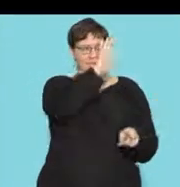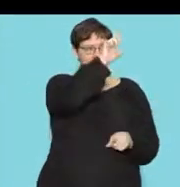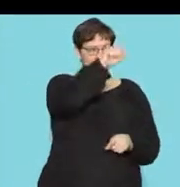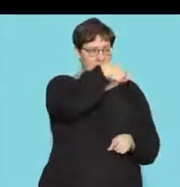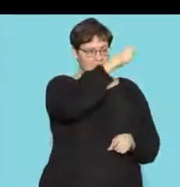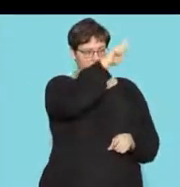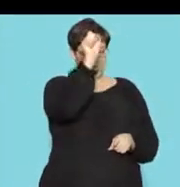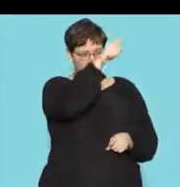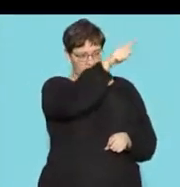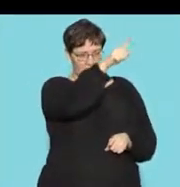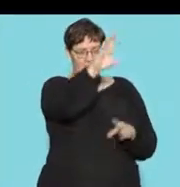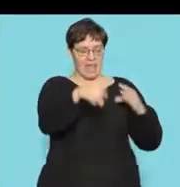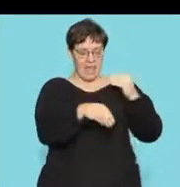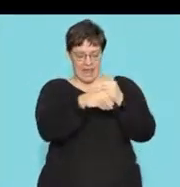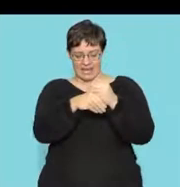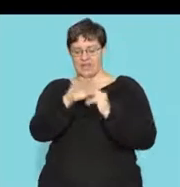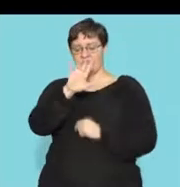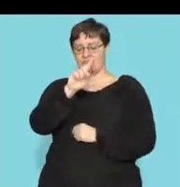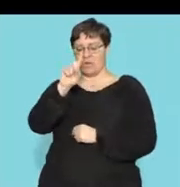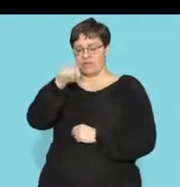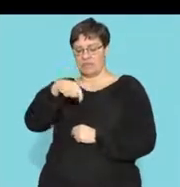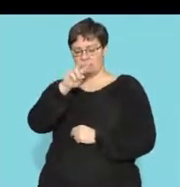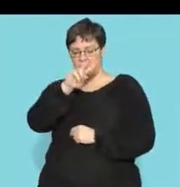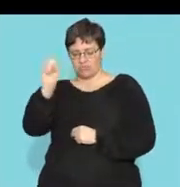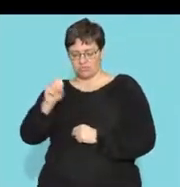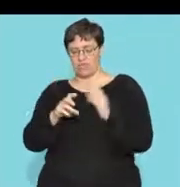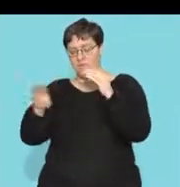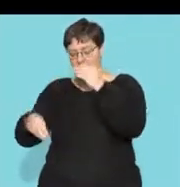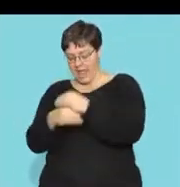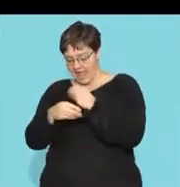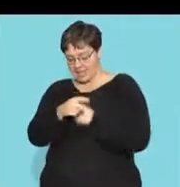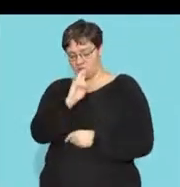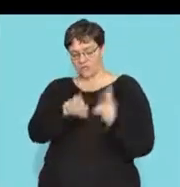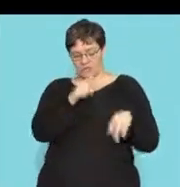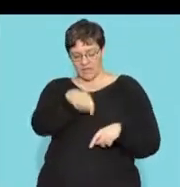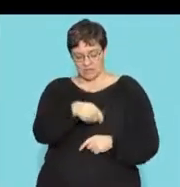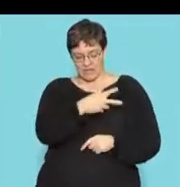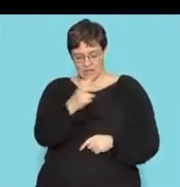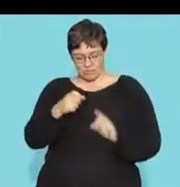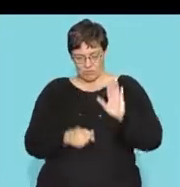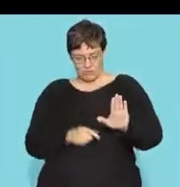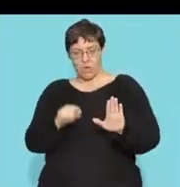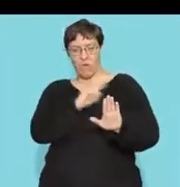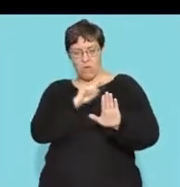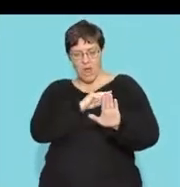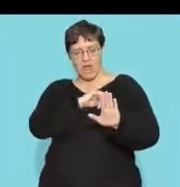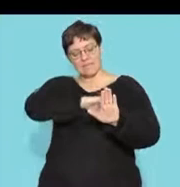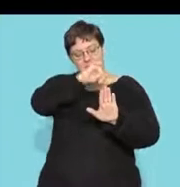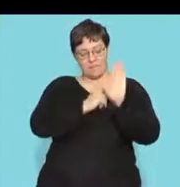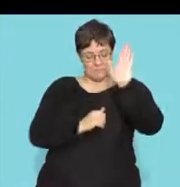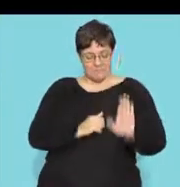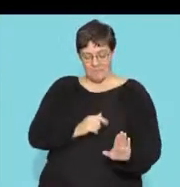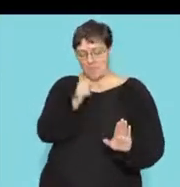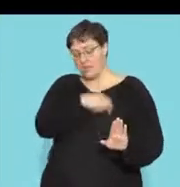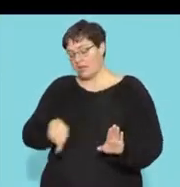You're adding 51,200. You're adding the 12,800. Why? All on the same side.